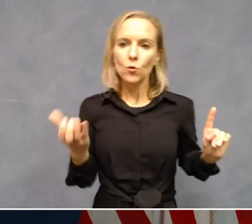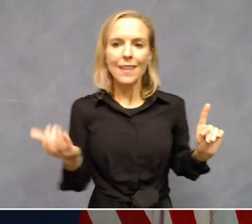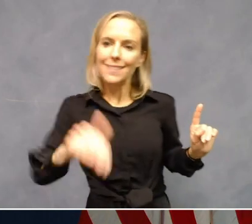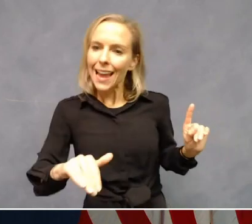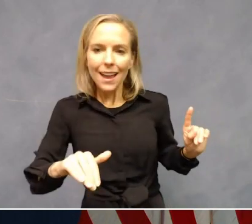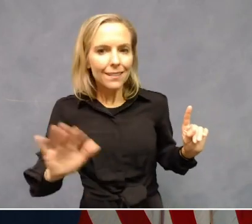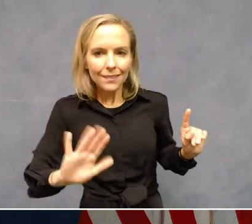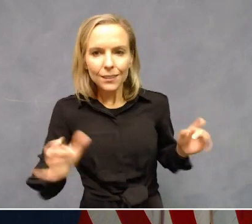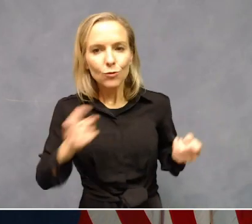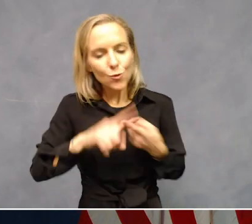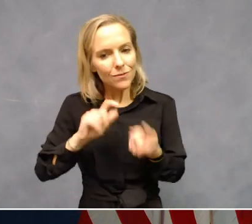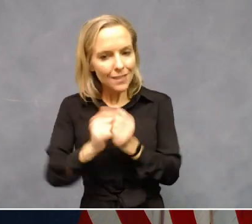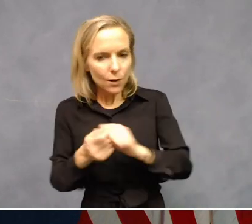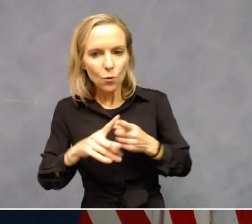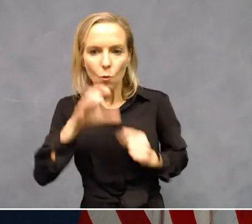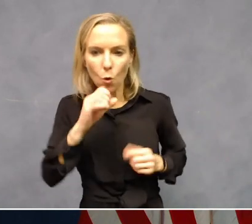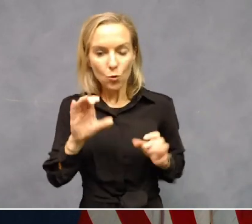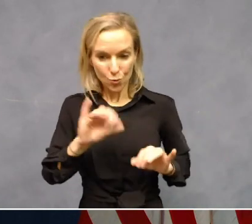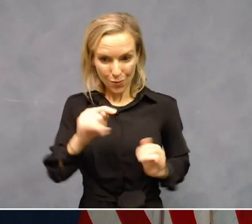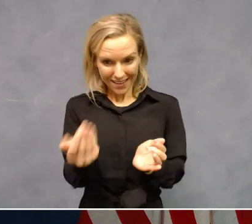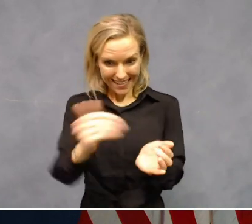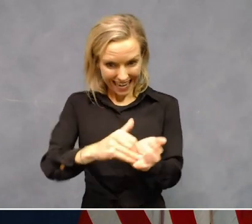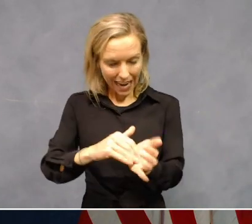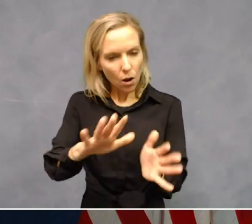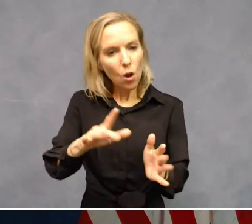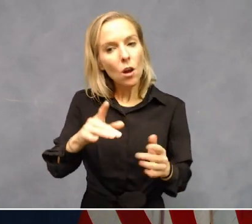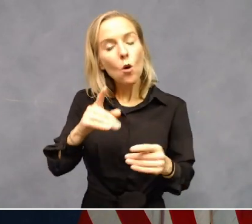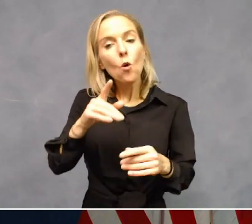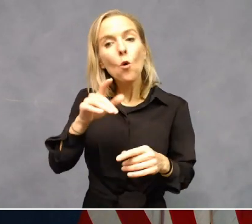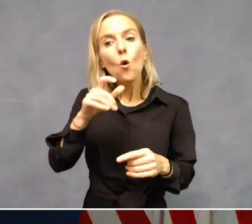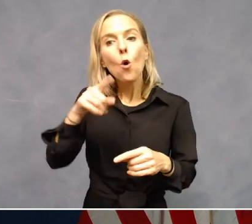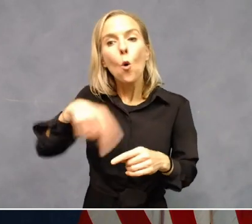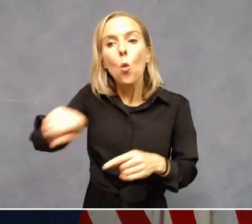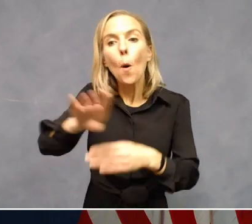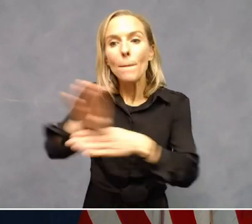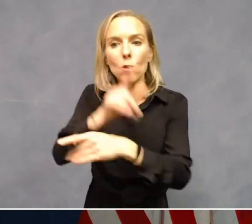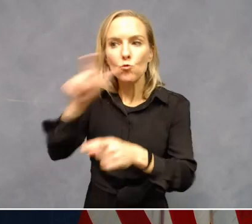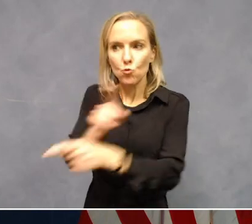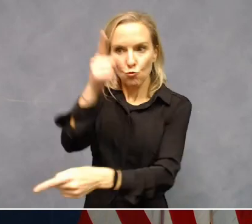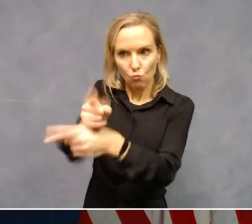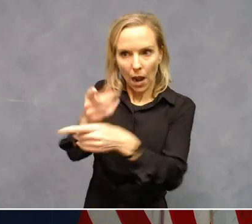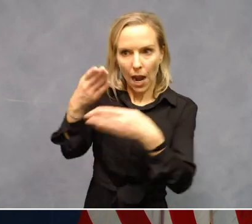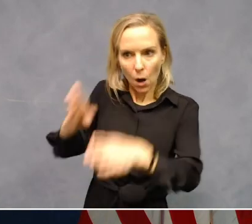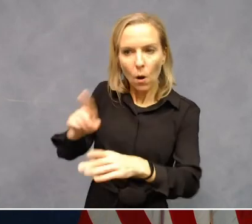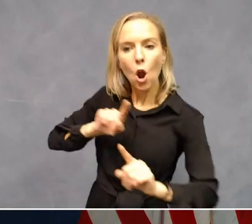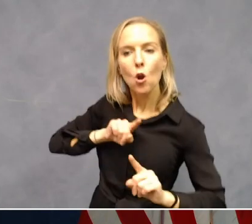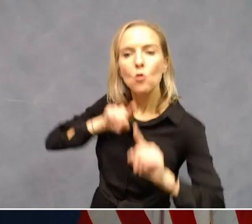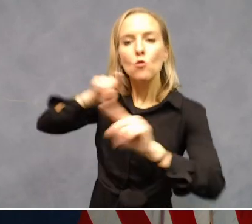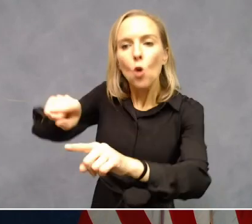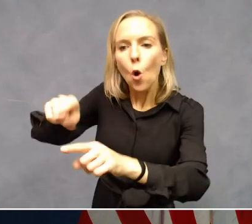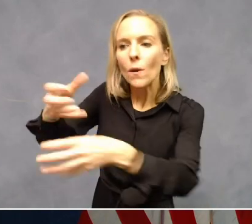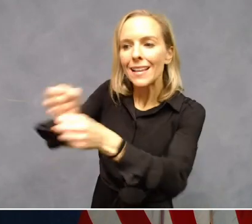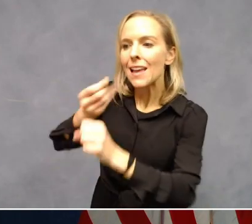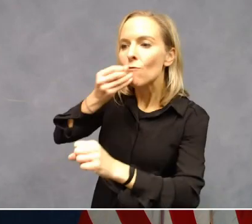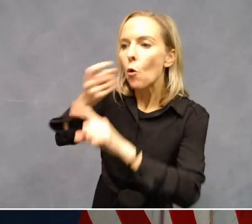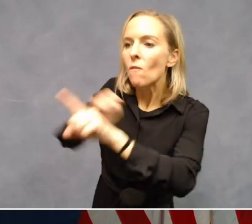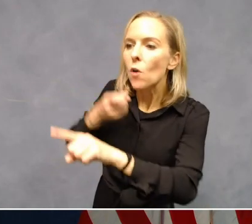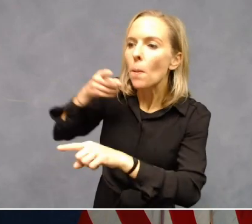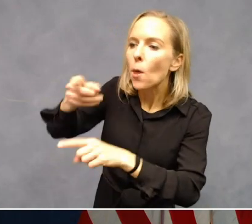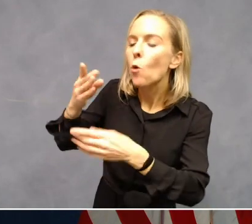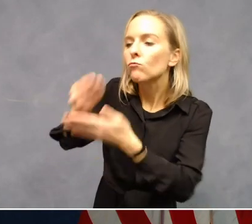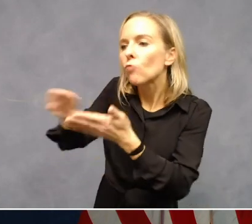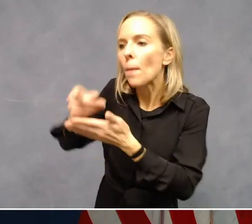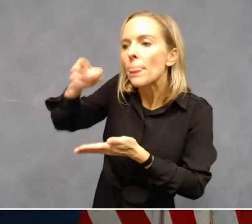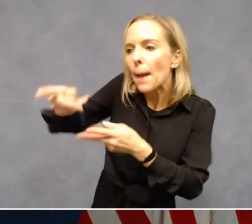things, make sure you reward businesses doing it right. Go to places that are enforcing mask mandates, go to places that